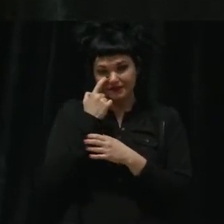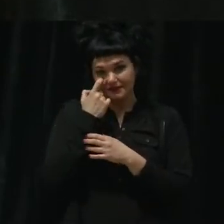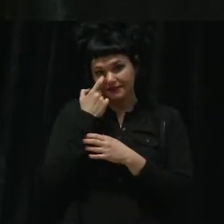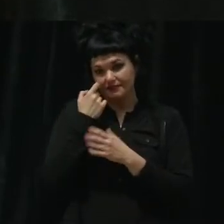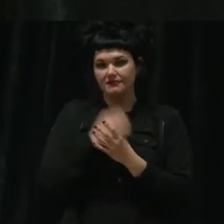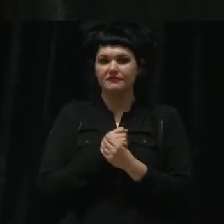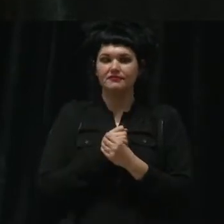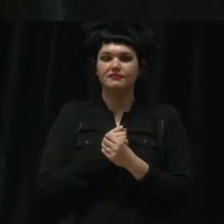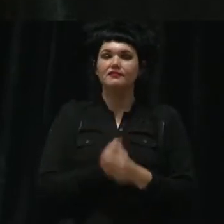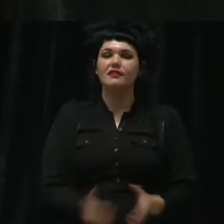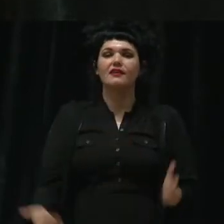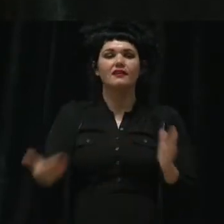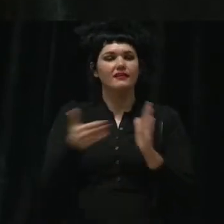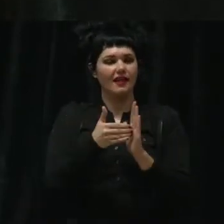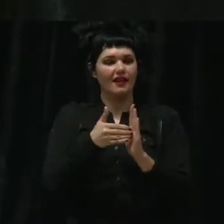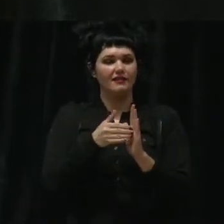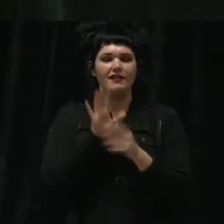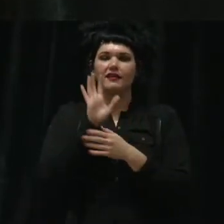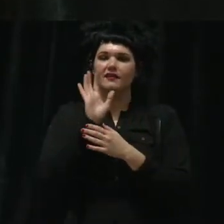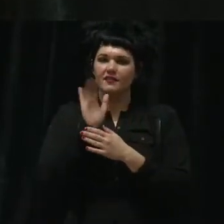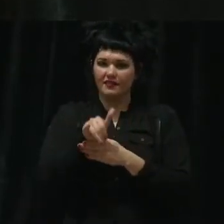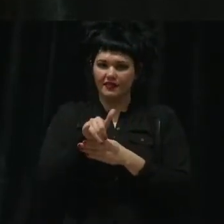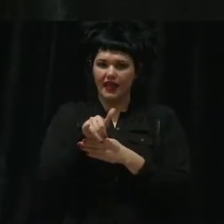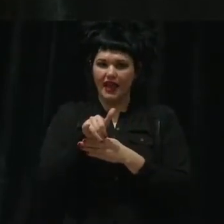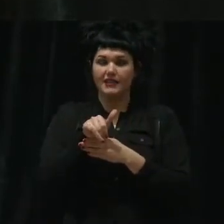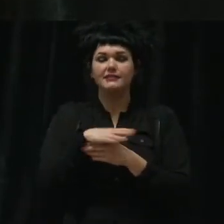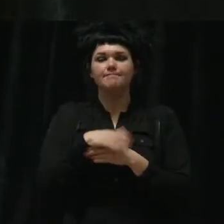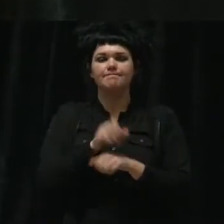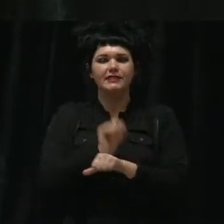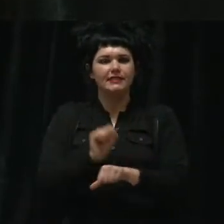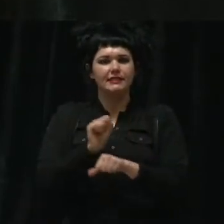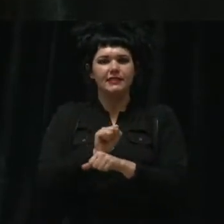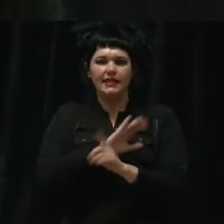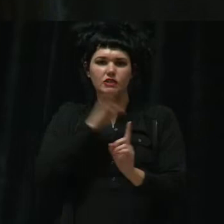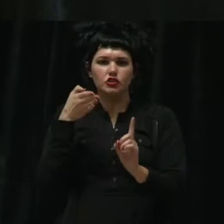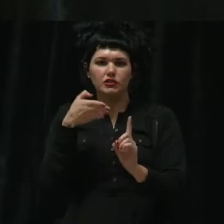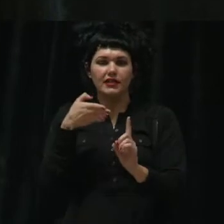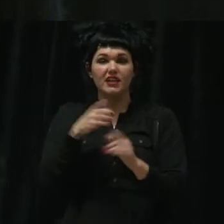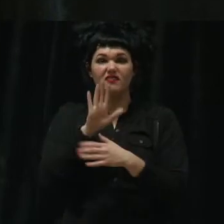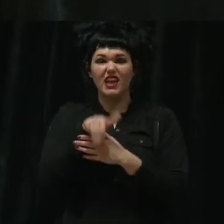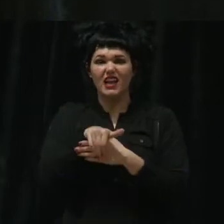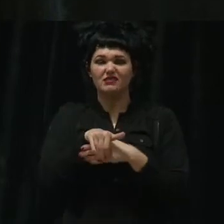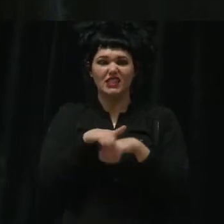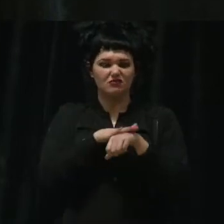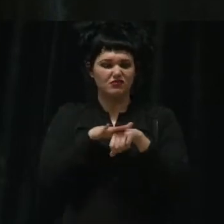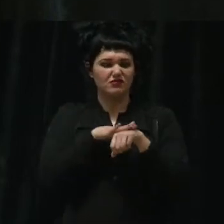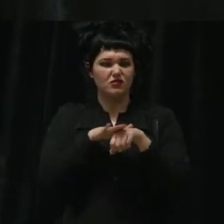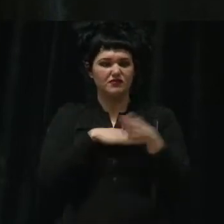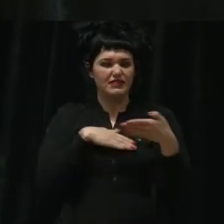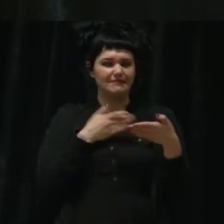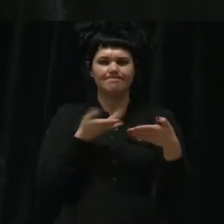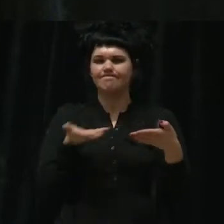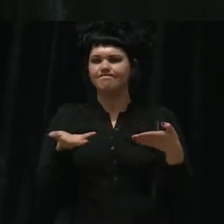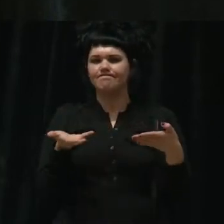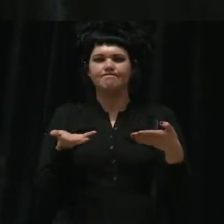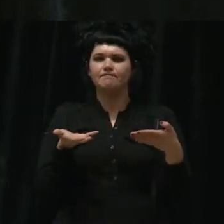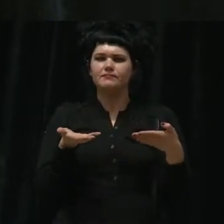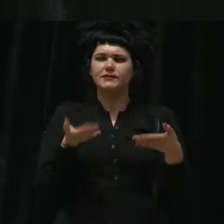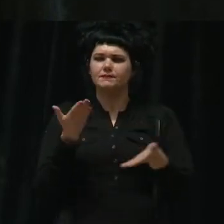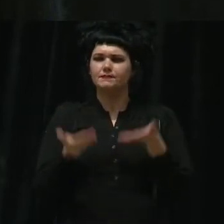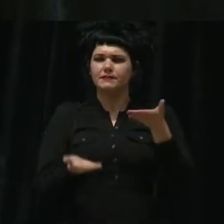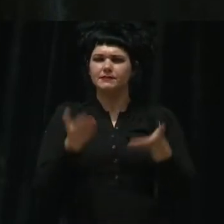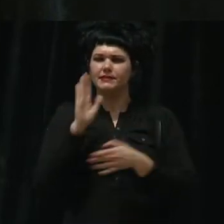again, an initiative that on the face of it wouldn't necessarily be one that would be